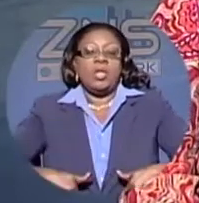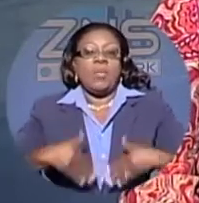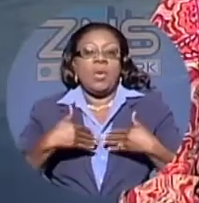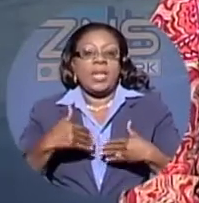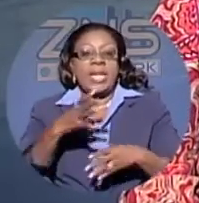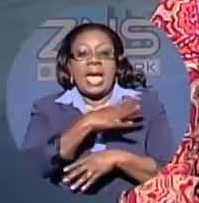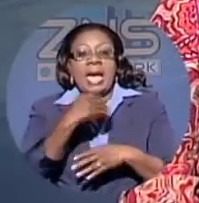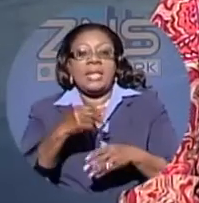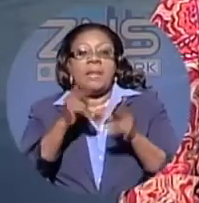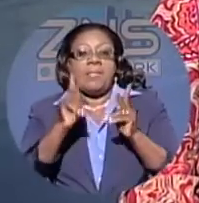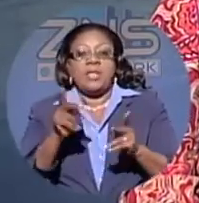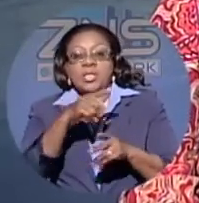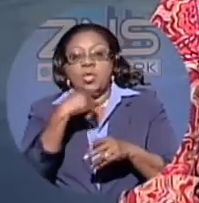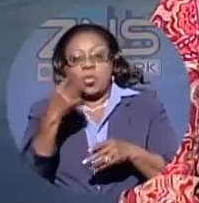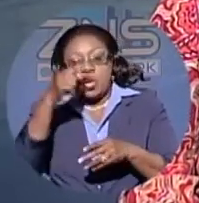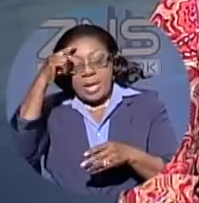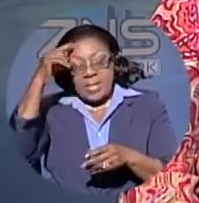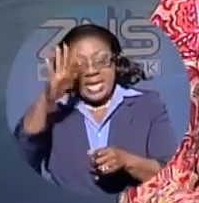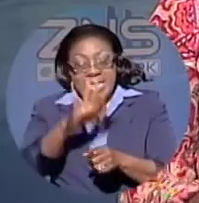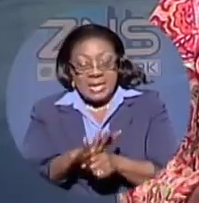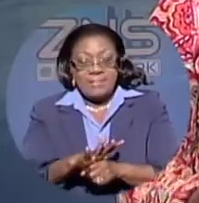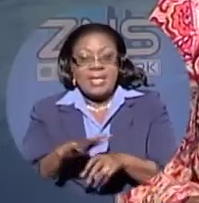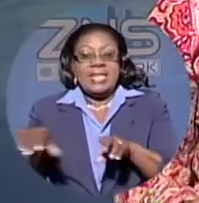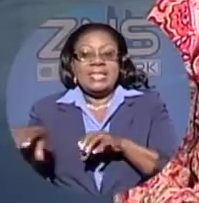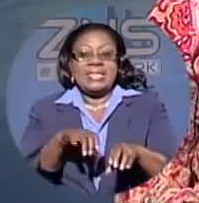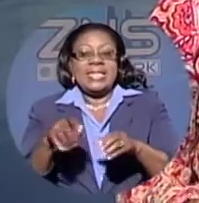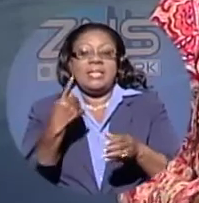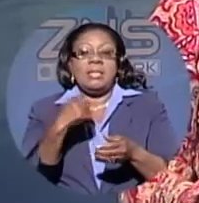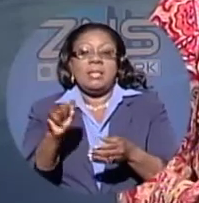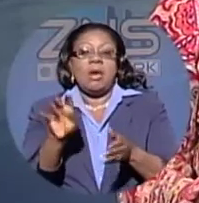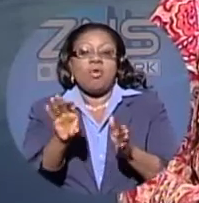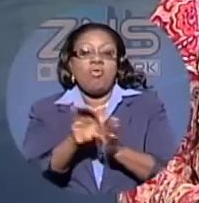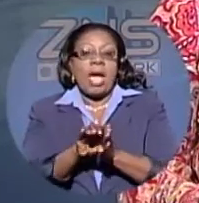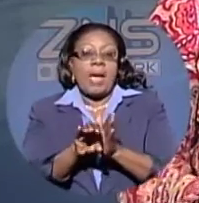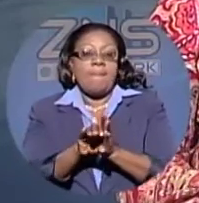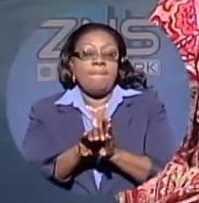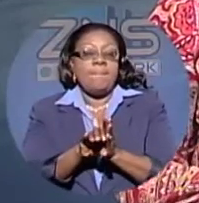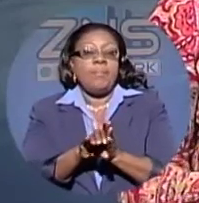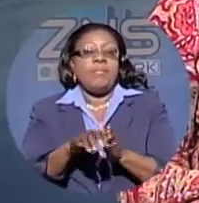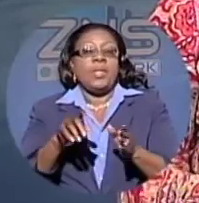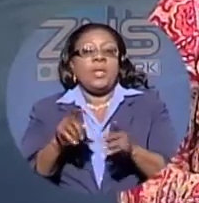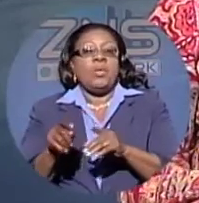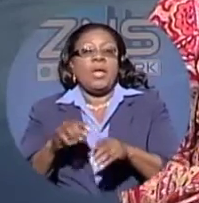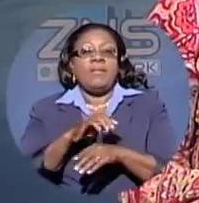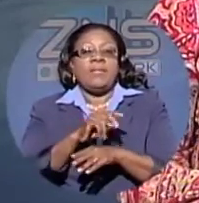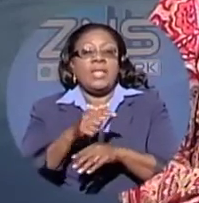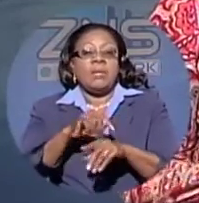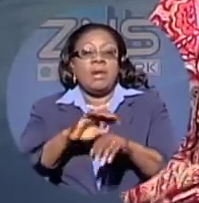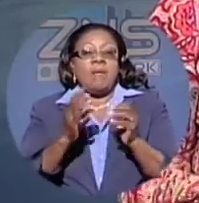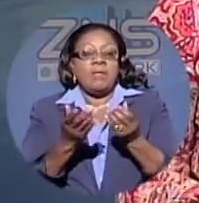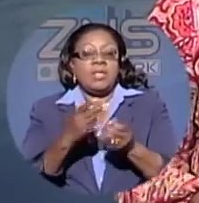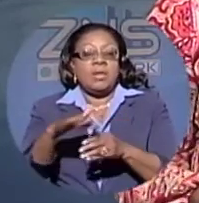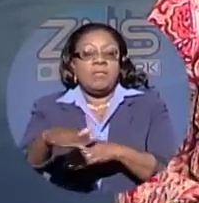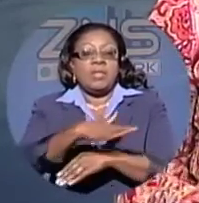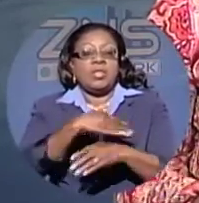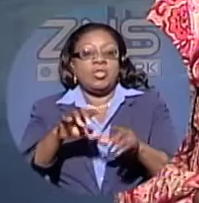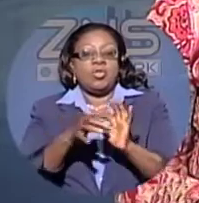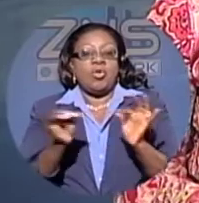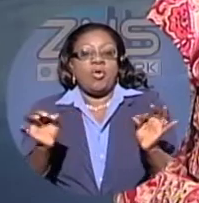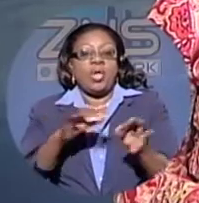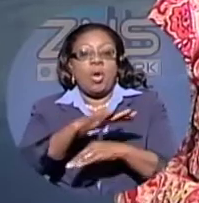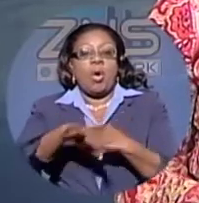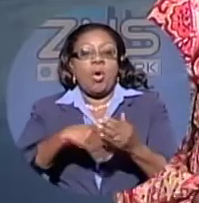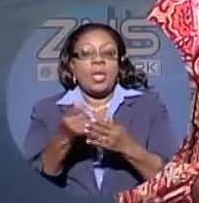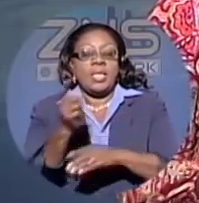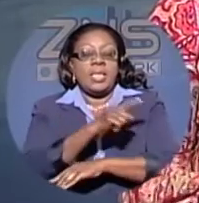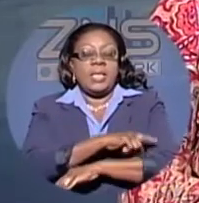was first on the Cable Beach scene this morning and have been following this story all day. We have team coverage focusing on various aspects of